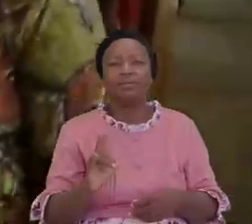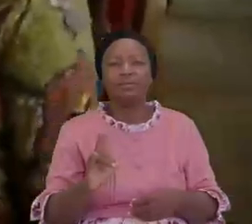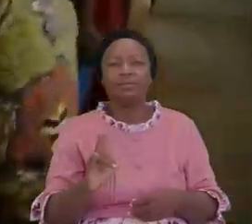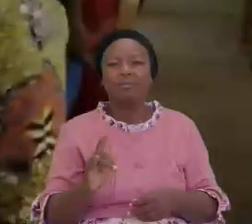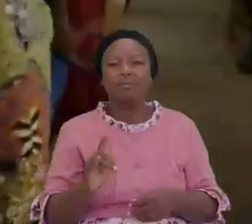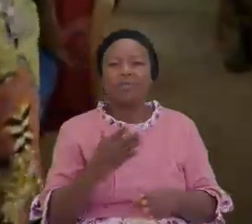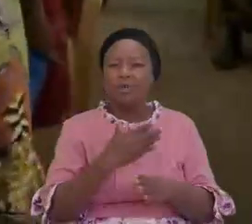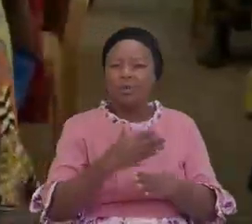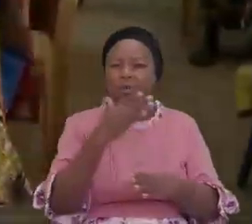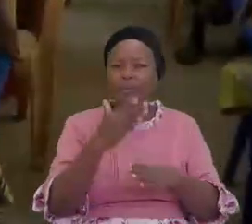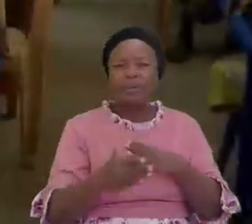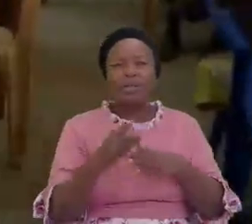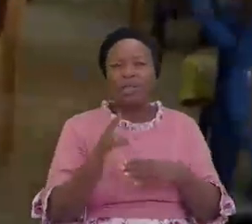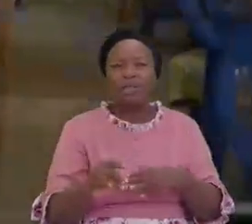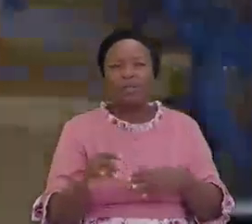without reservation,